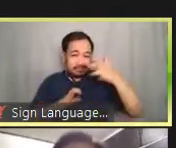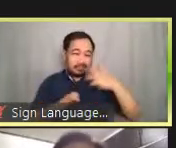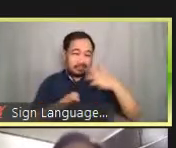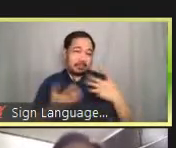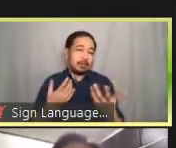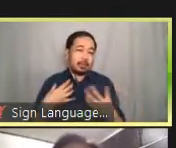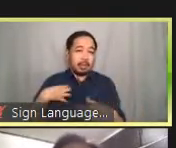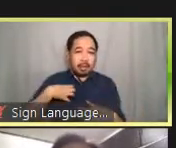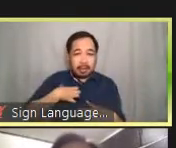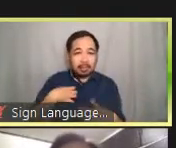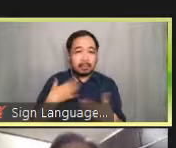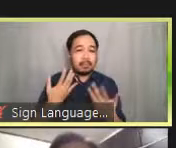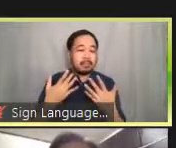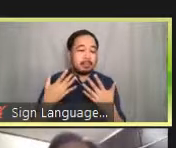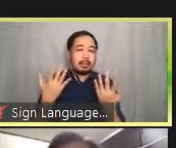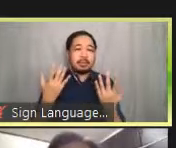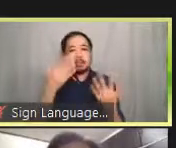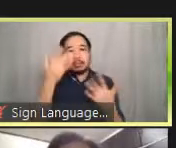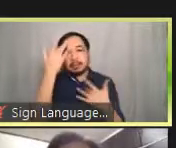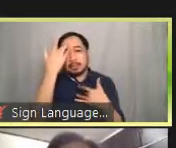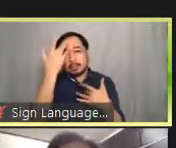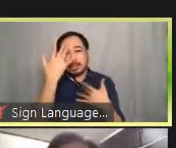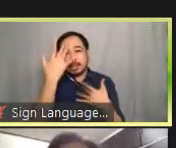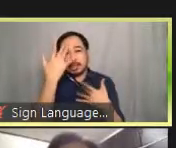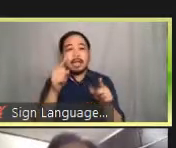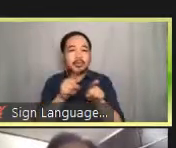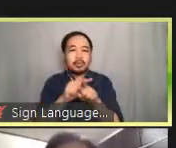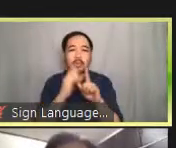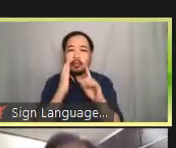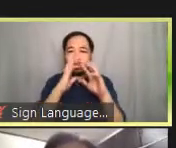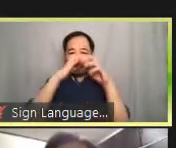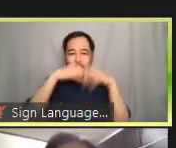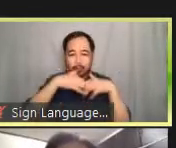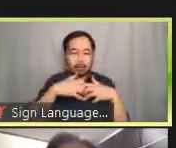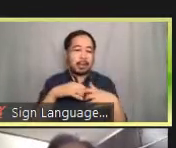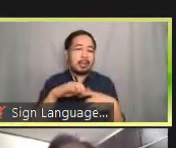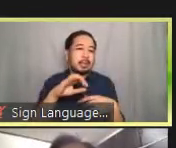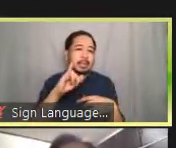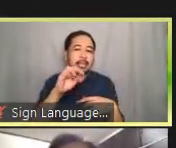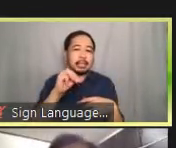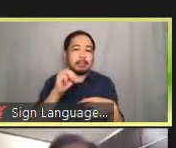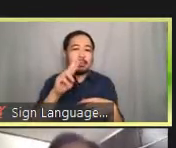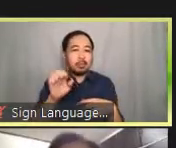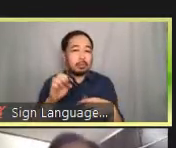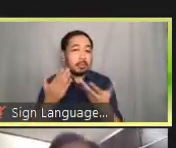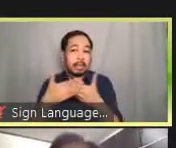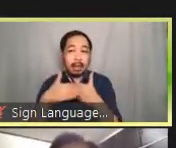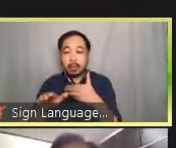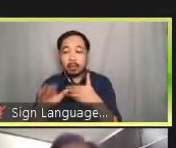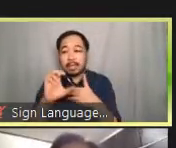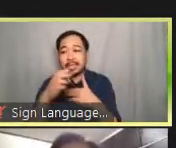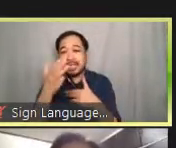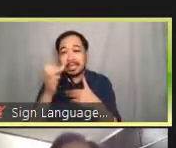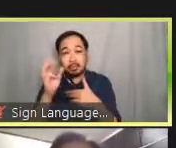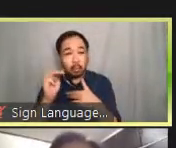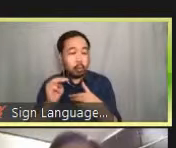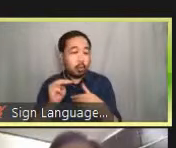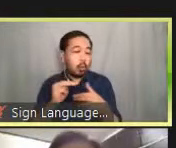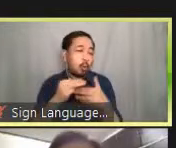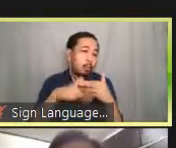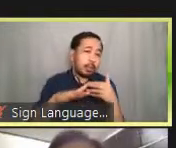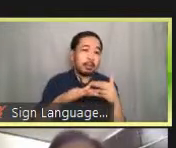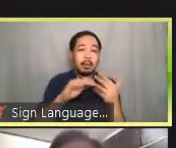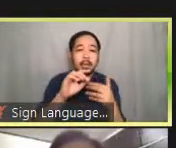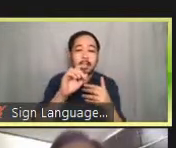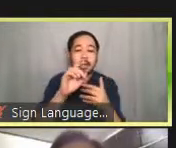Sakit sa puso, and of course, yung mga mababay immune, tapos chemotherapy, post transplant, and yung